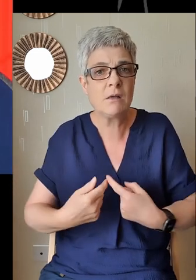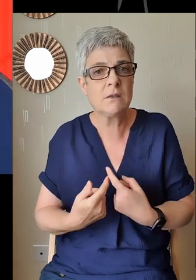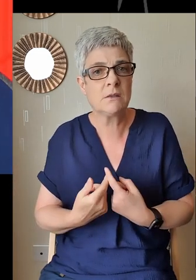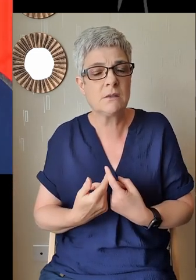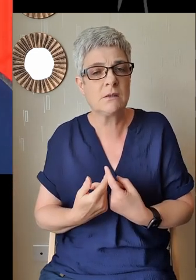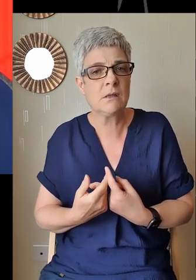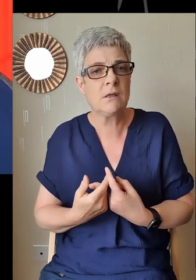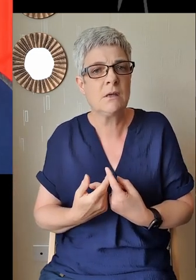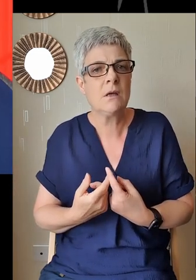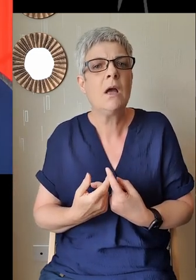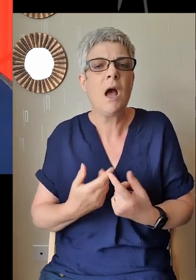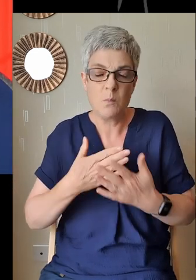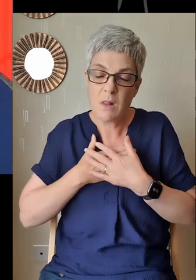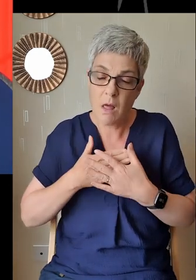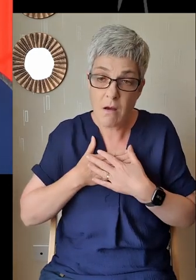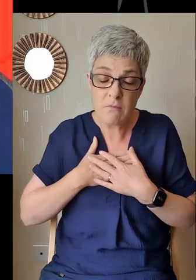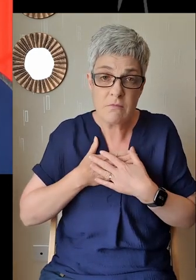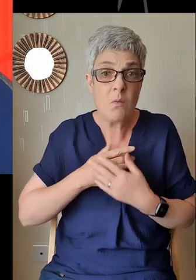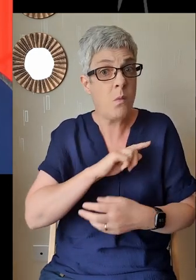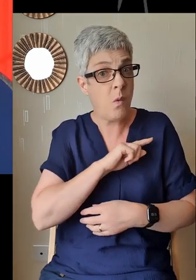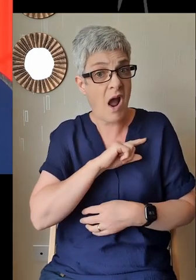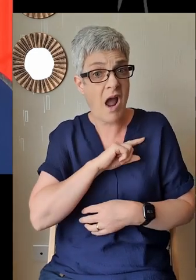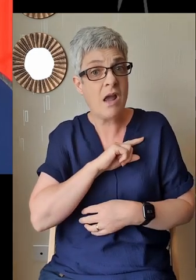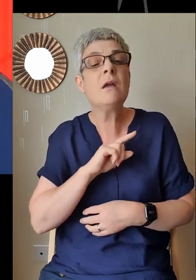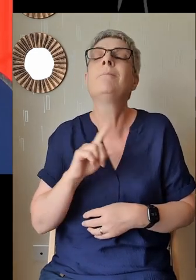And now we love because you first loved us.